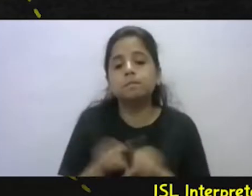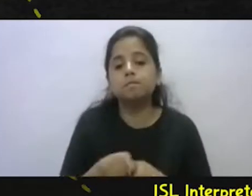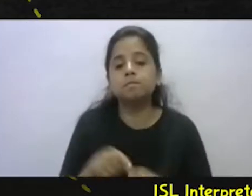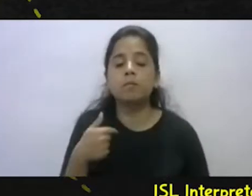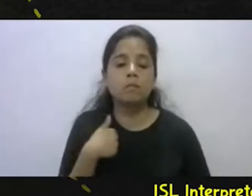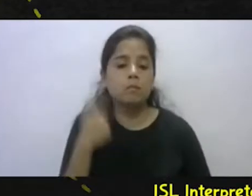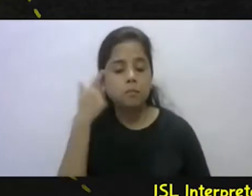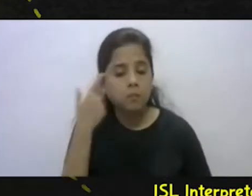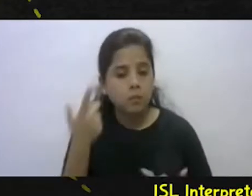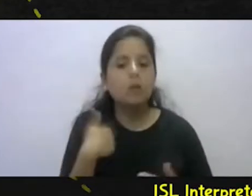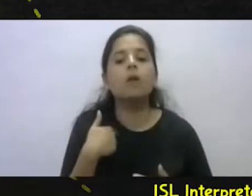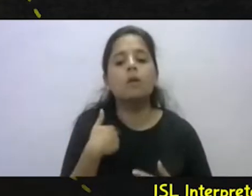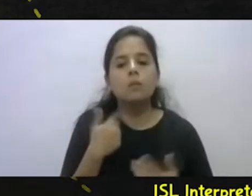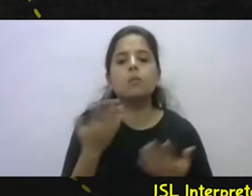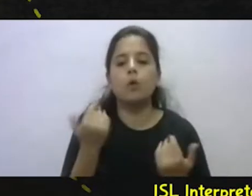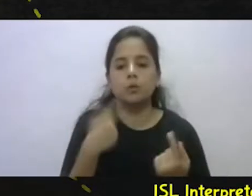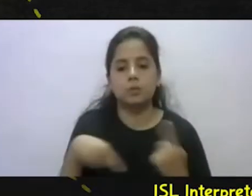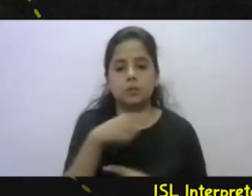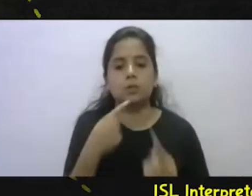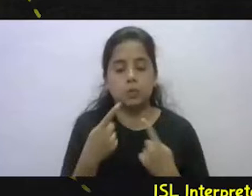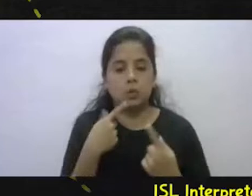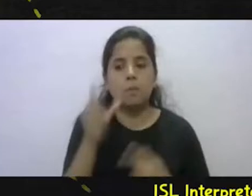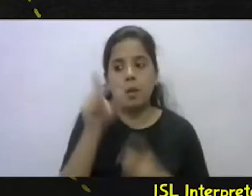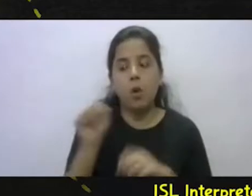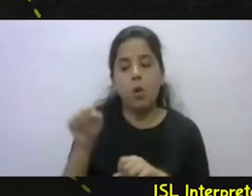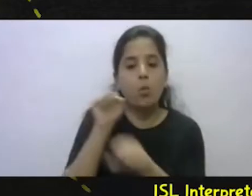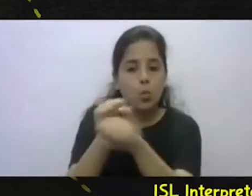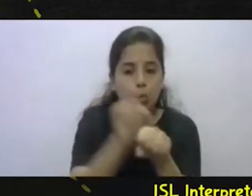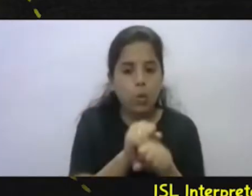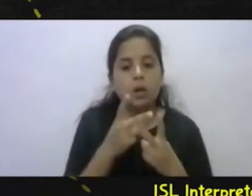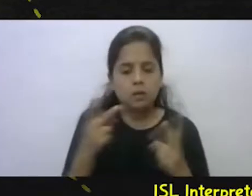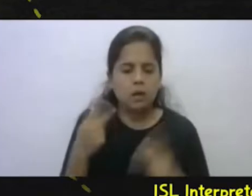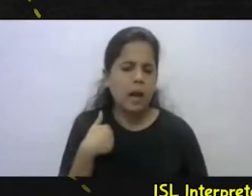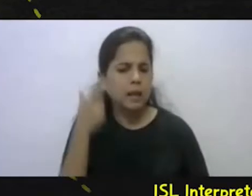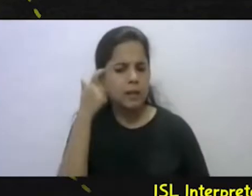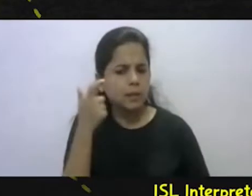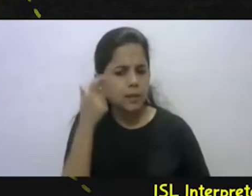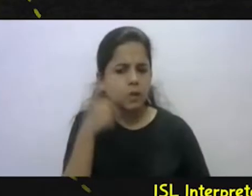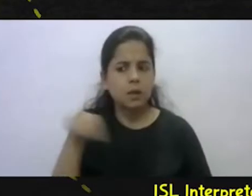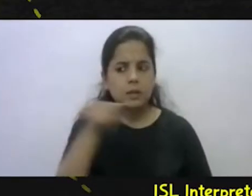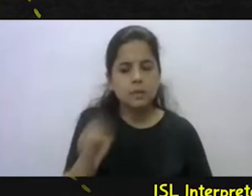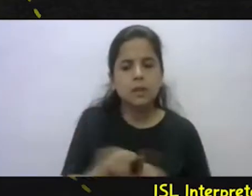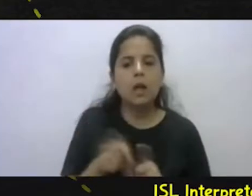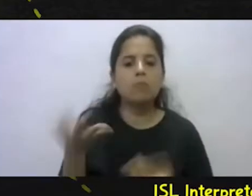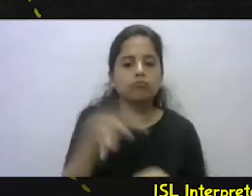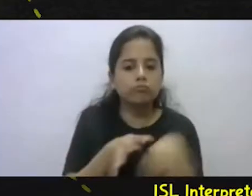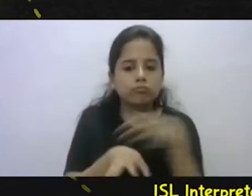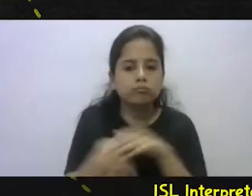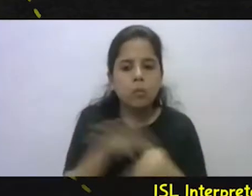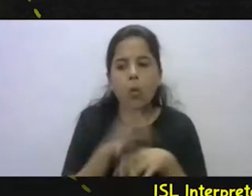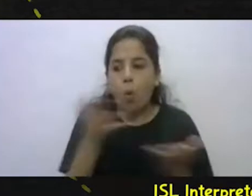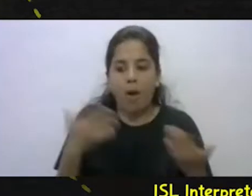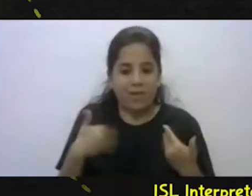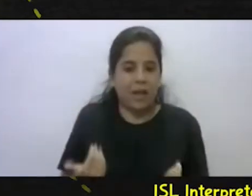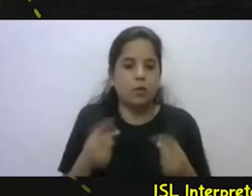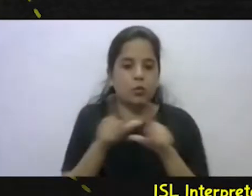of talking about some people's work as well, which I think falls into the intersections of everything that we are